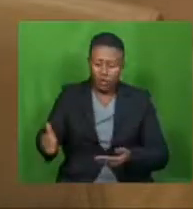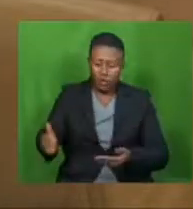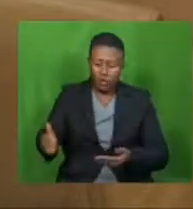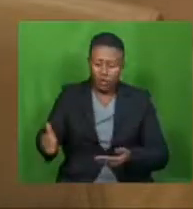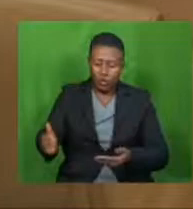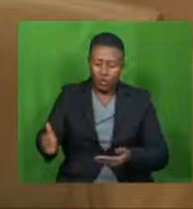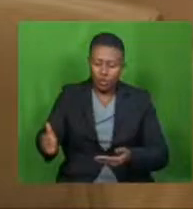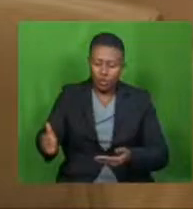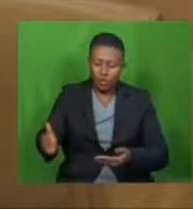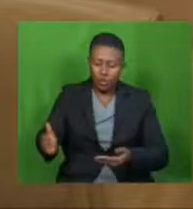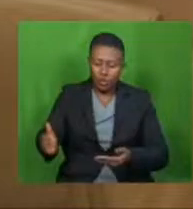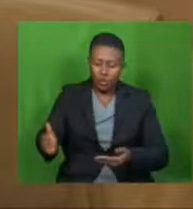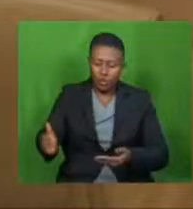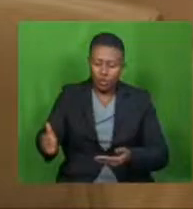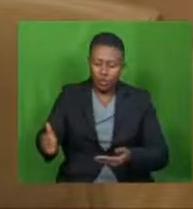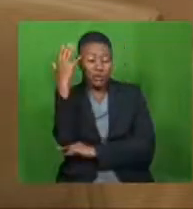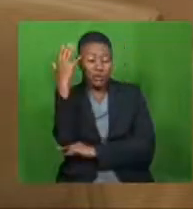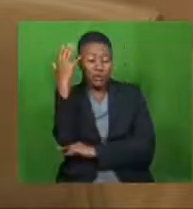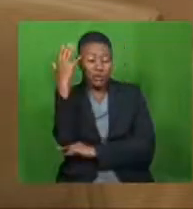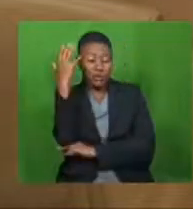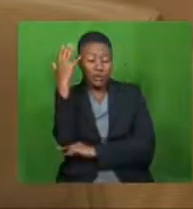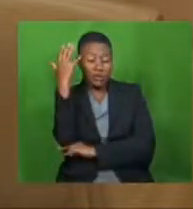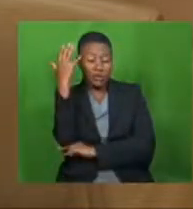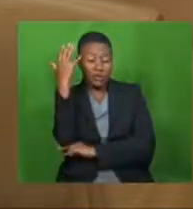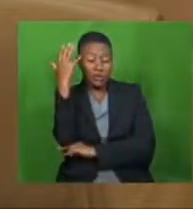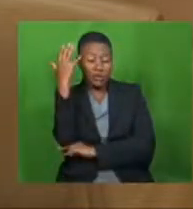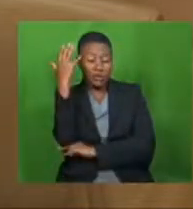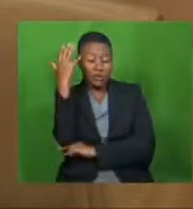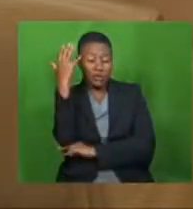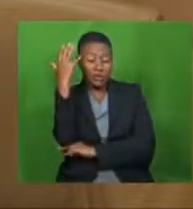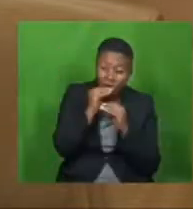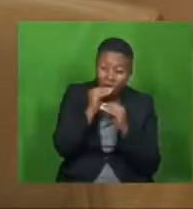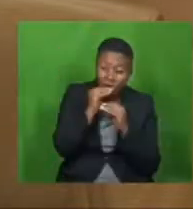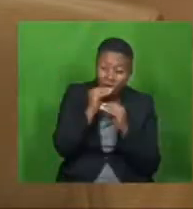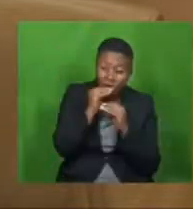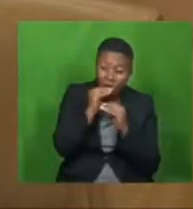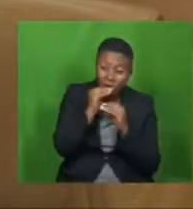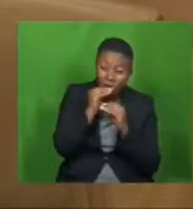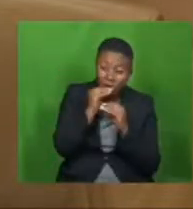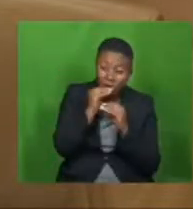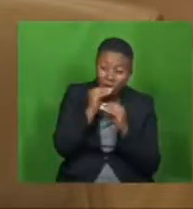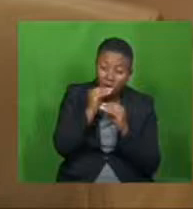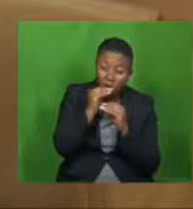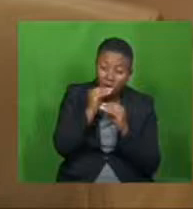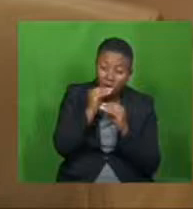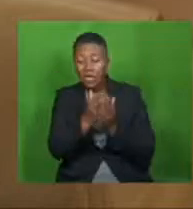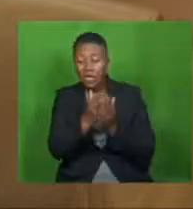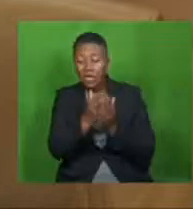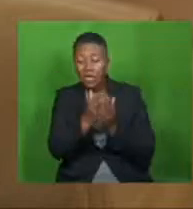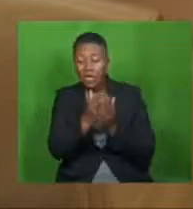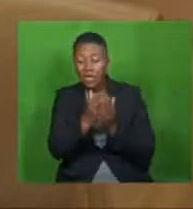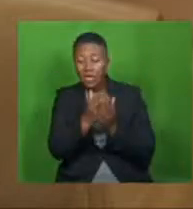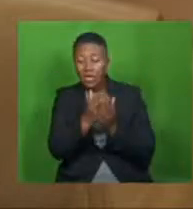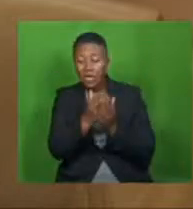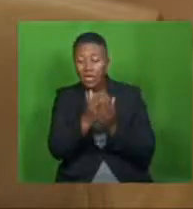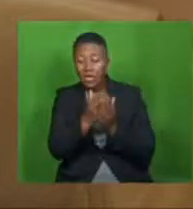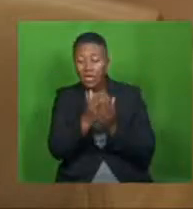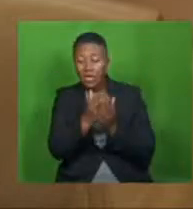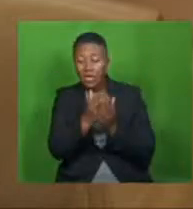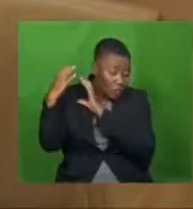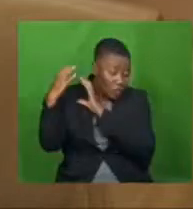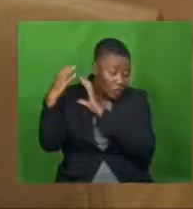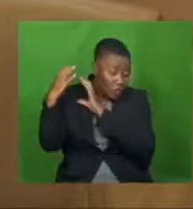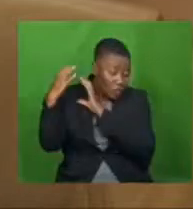some mangoes, some oil palm, coconut trees, and others to plant within